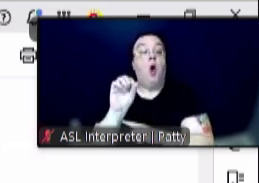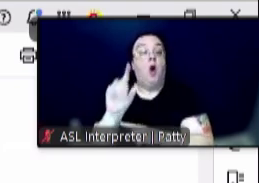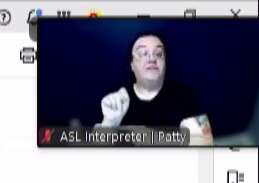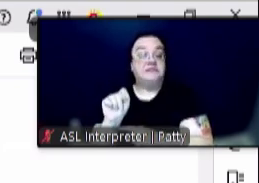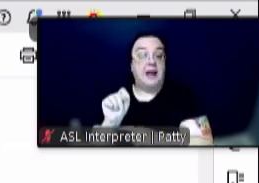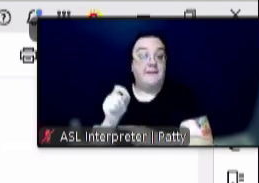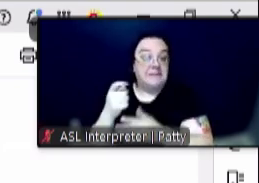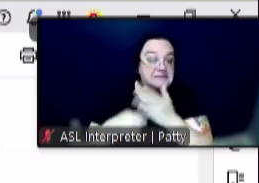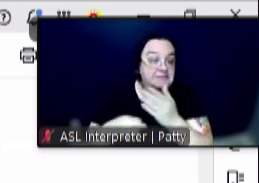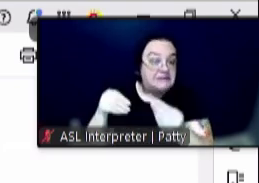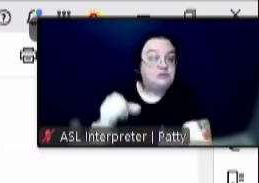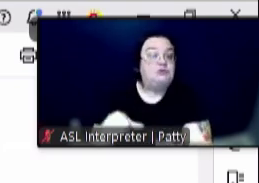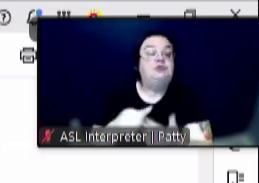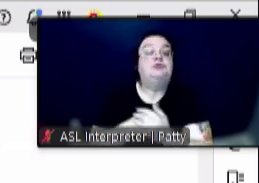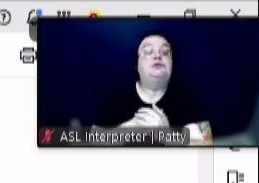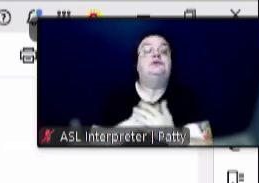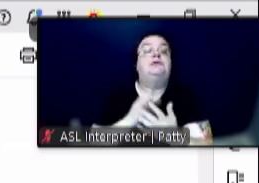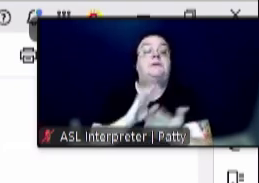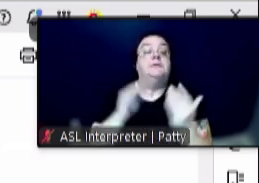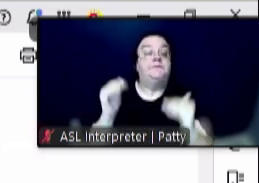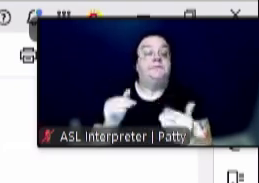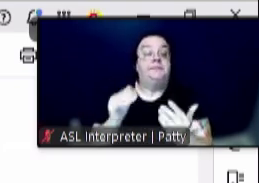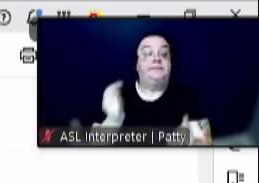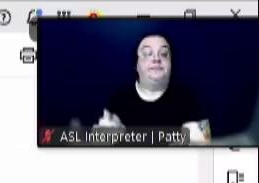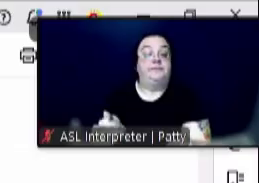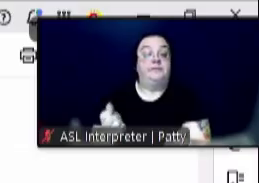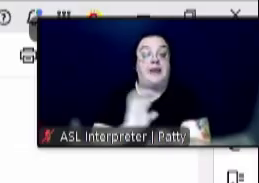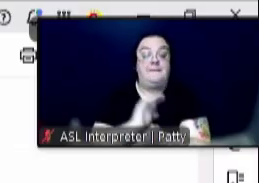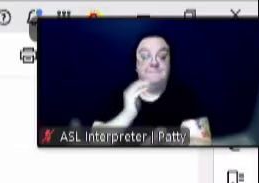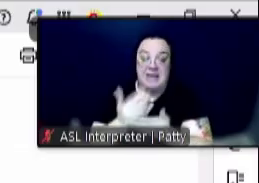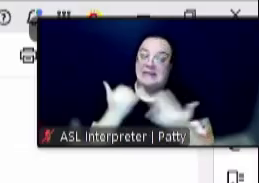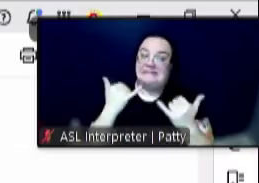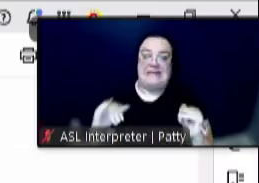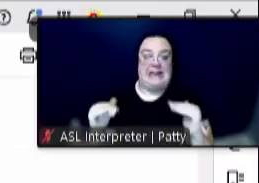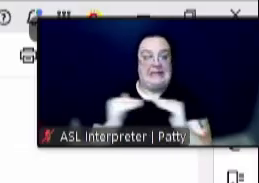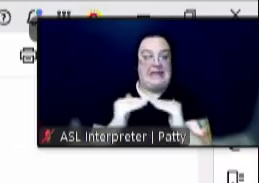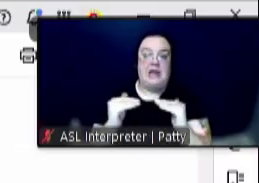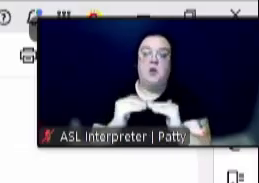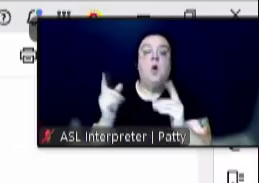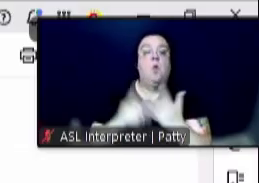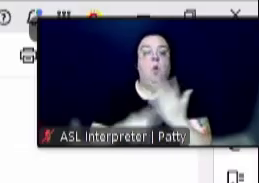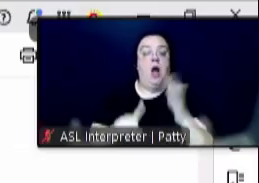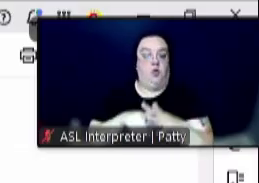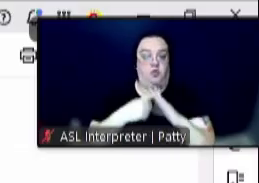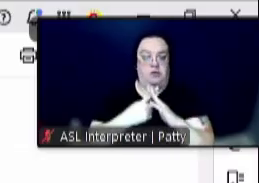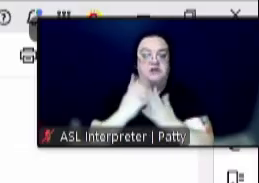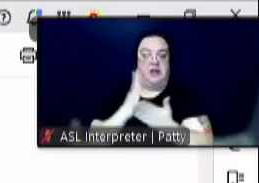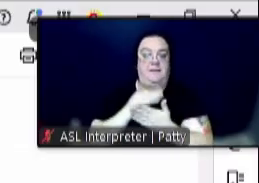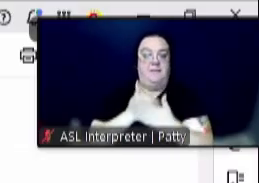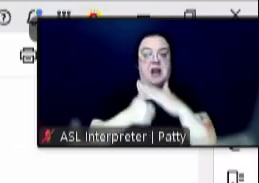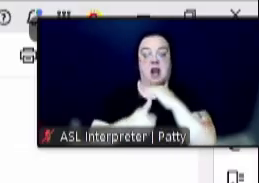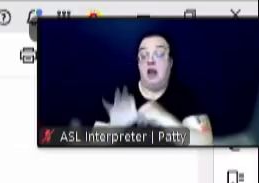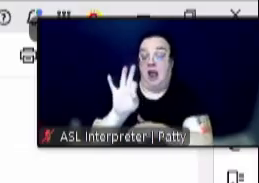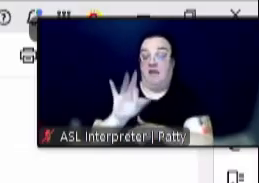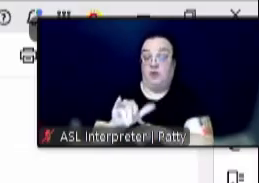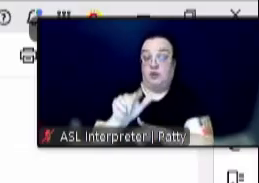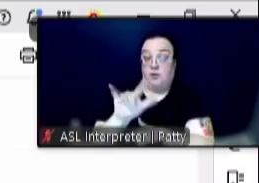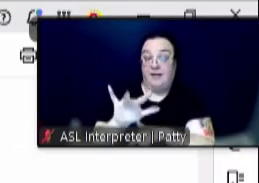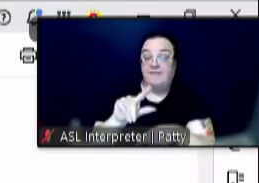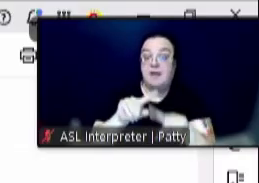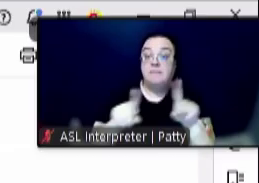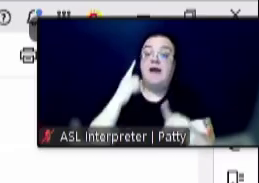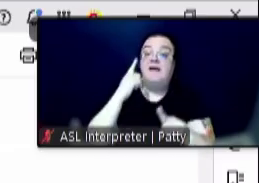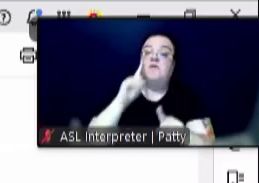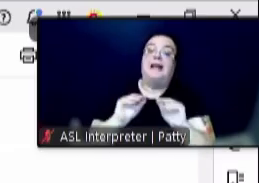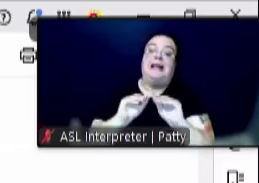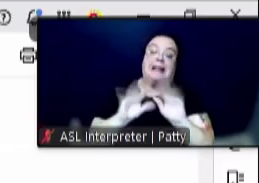expenditures, the amount still equals the amount that was originally budgeted under the FY25, but for clarity